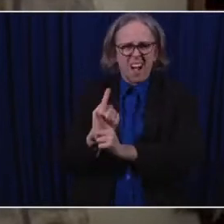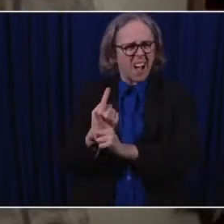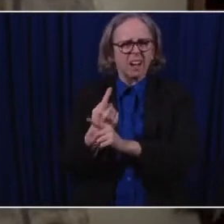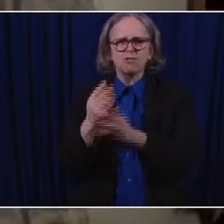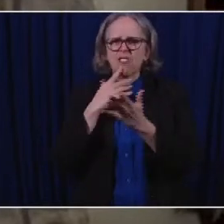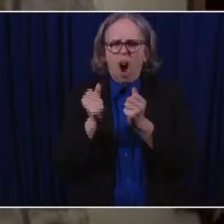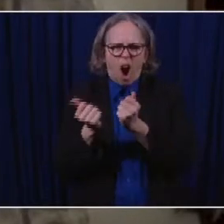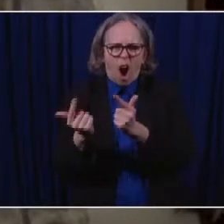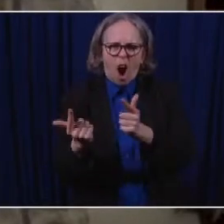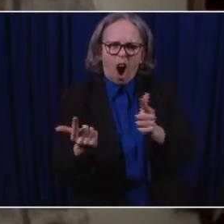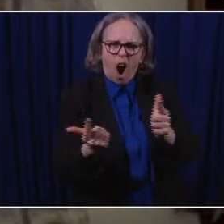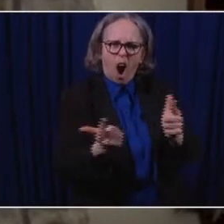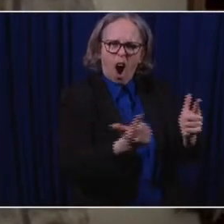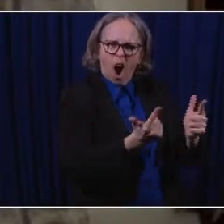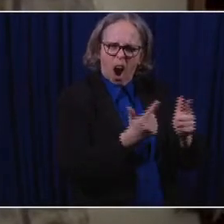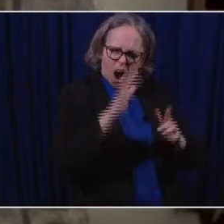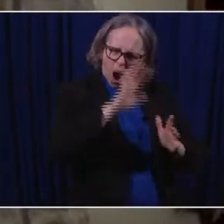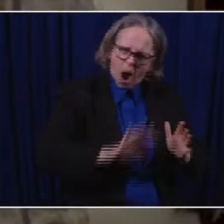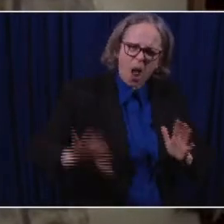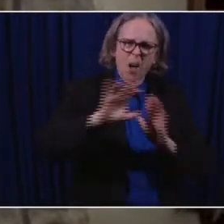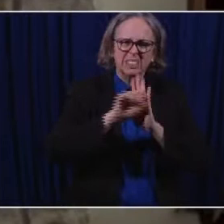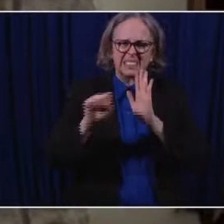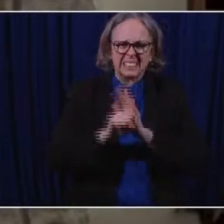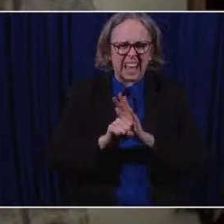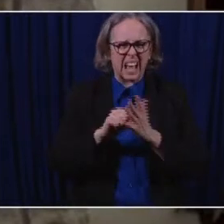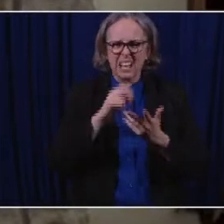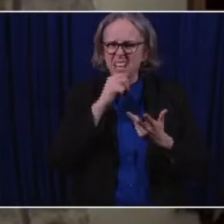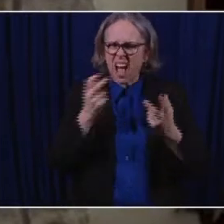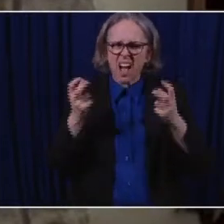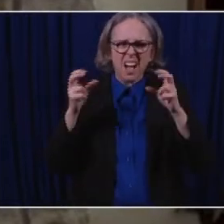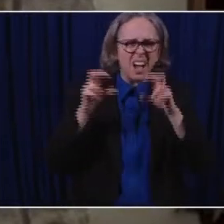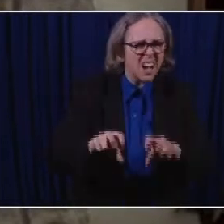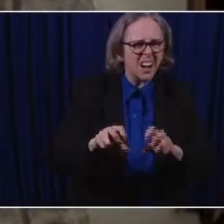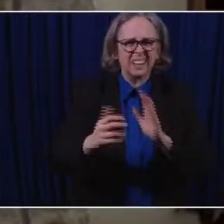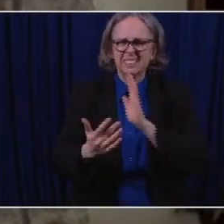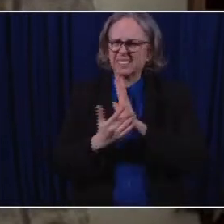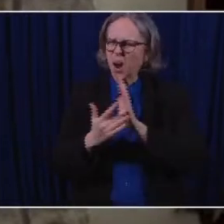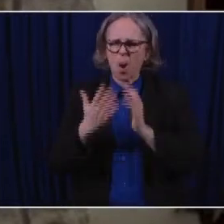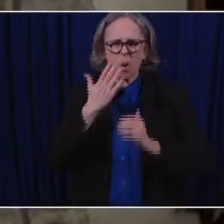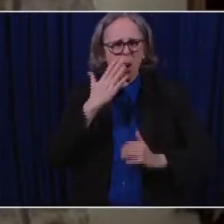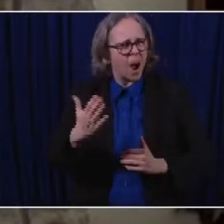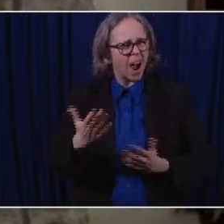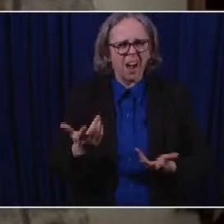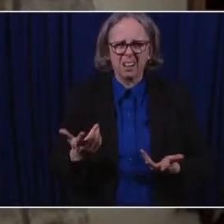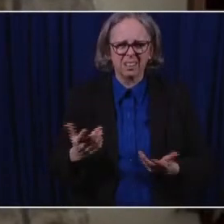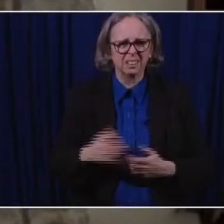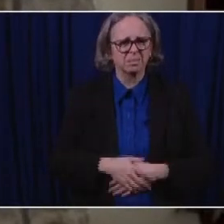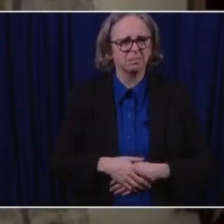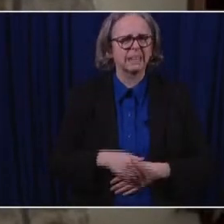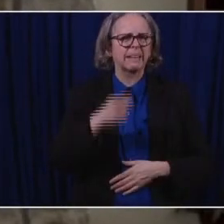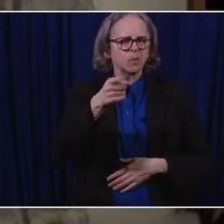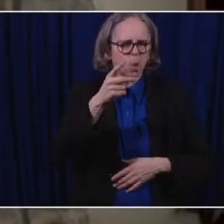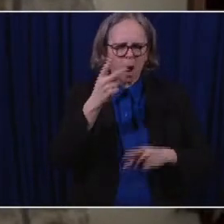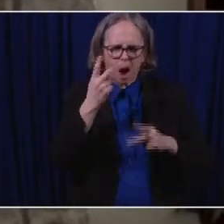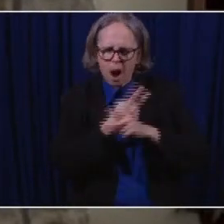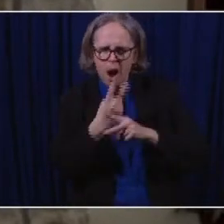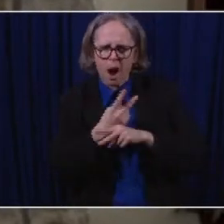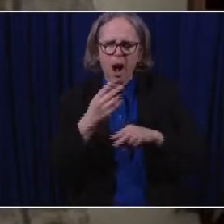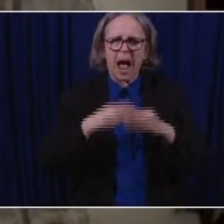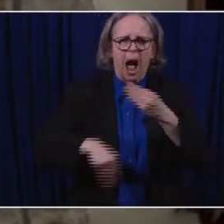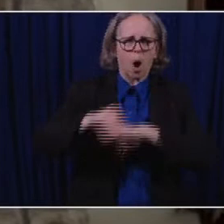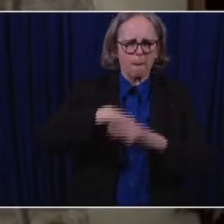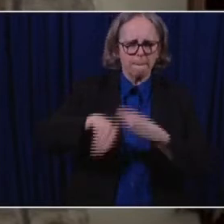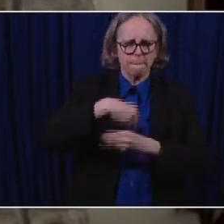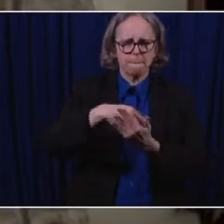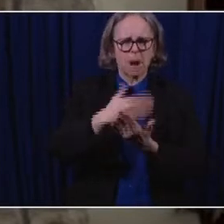is spearheading for us. And if you look at our budget, we continue to invest in the technology that's needed.